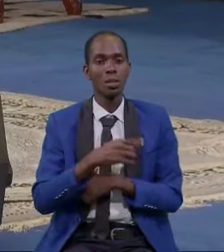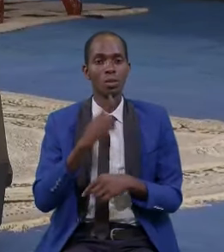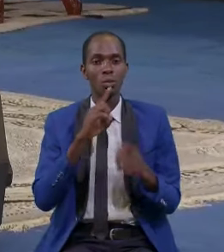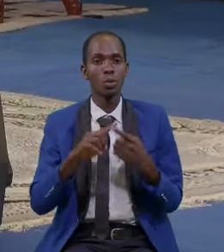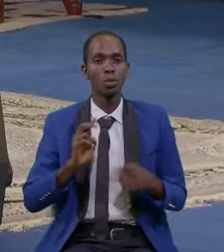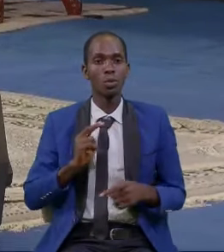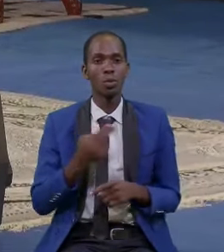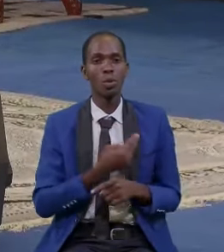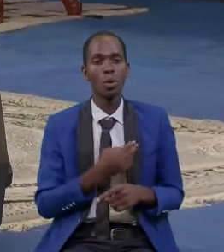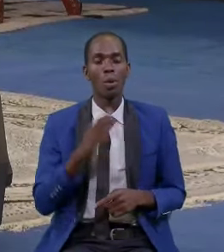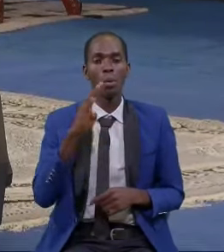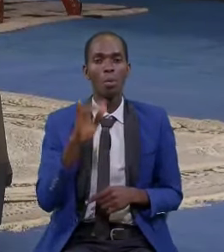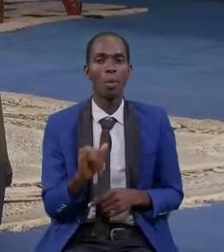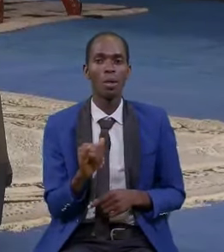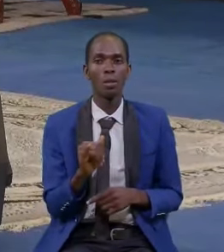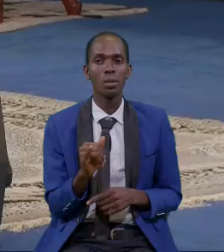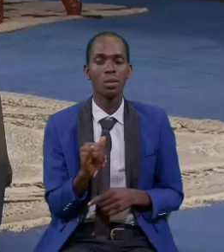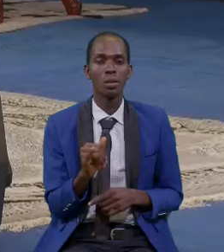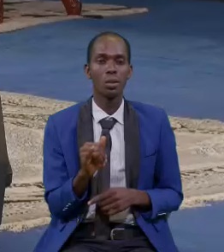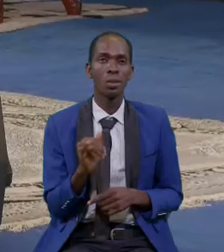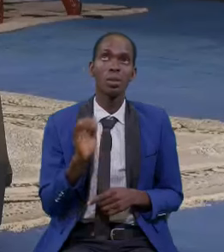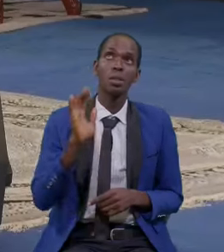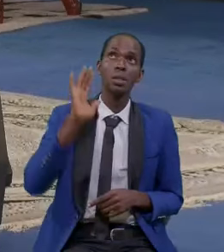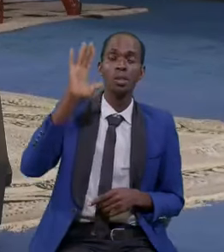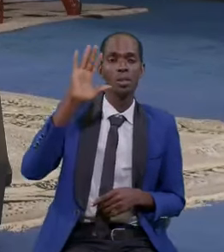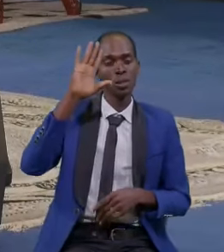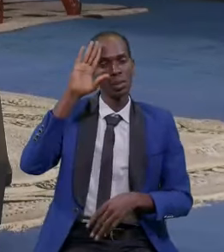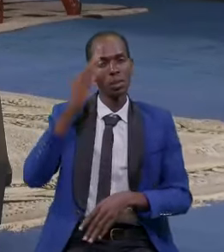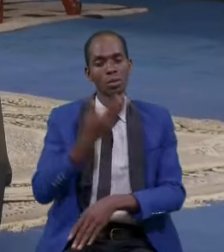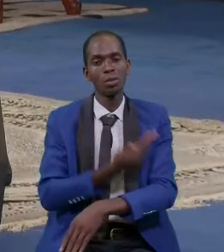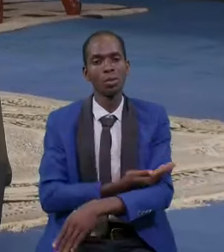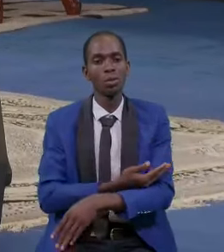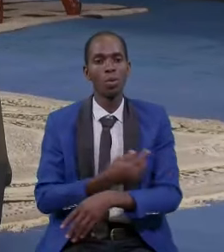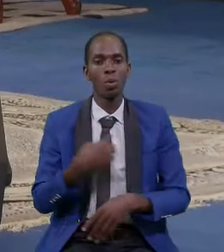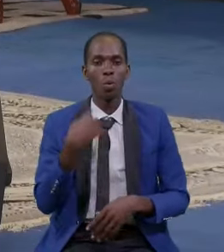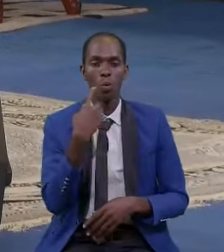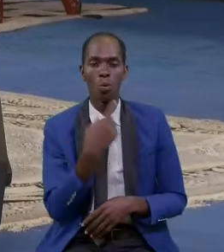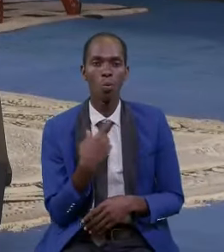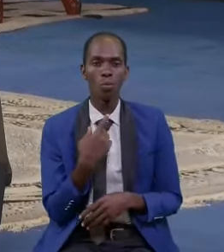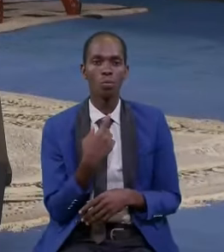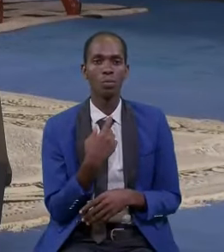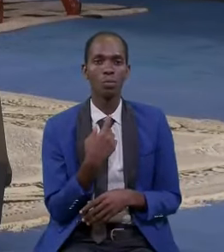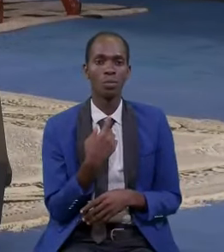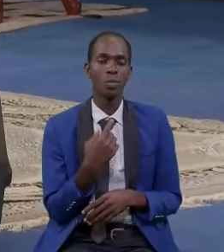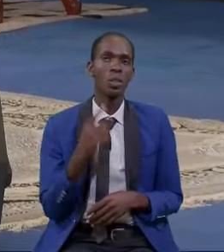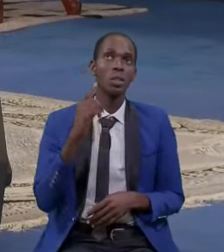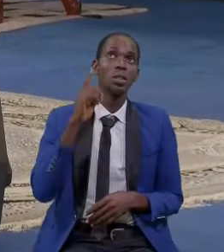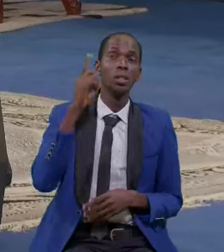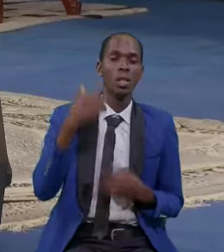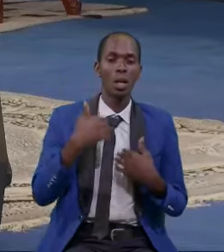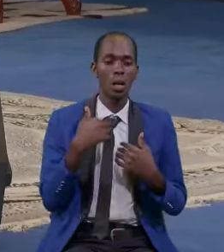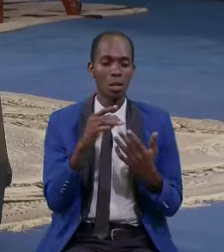by his son, whom he has appointed. His